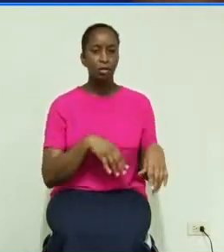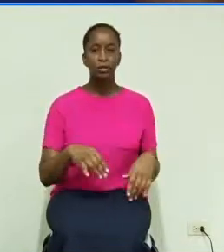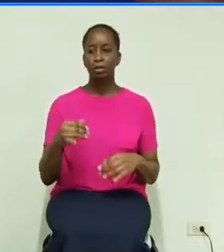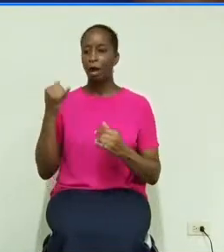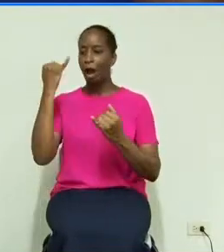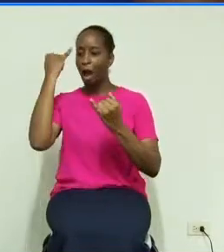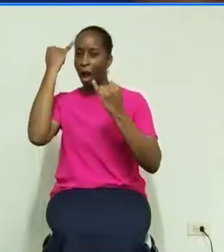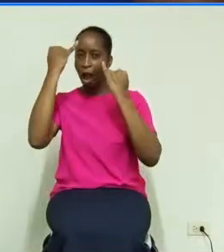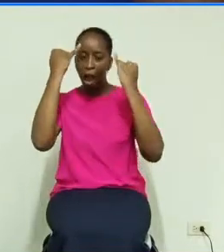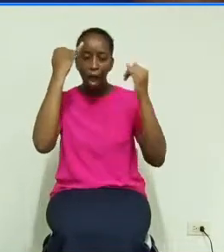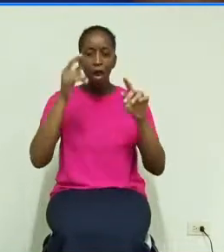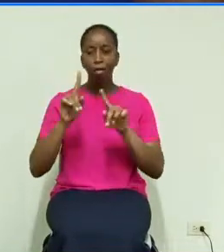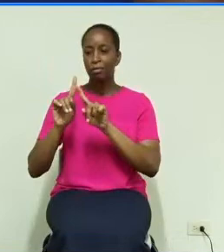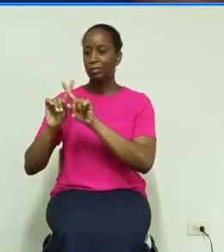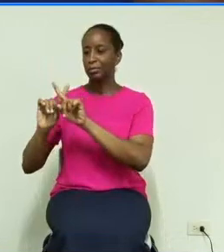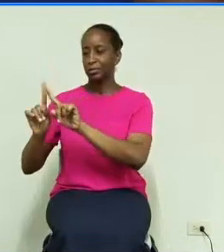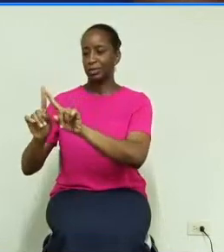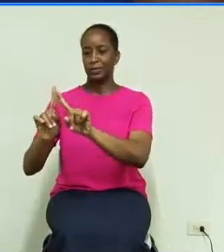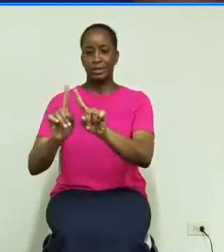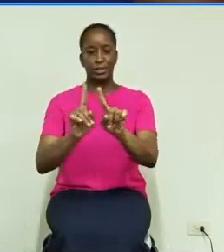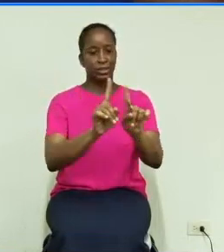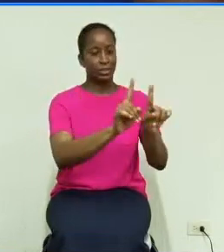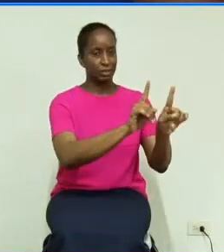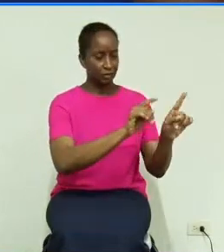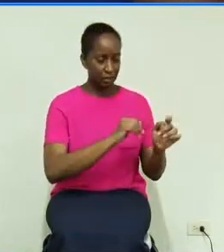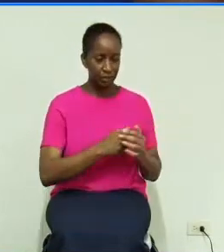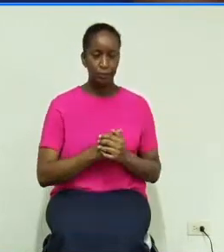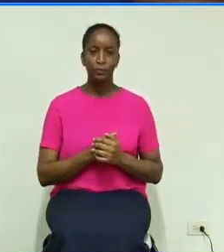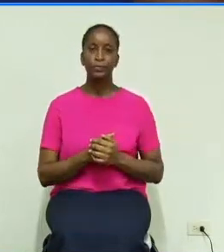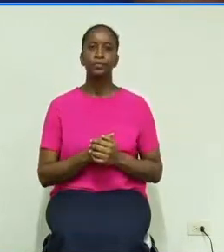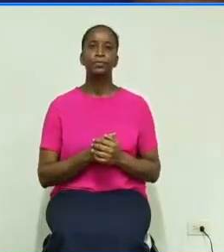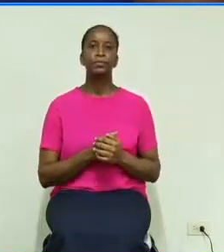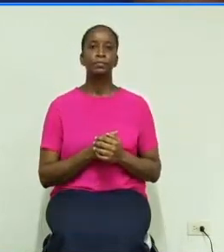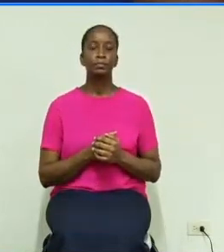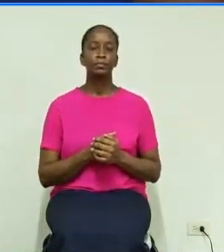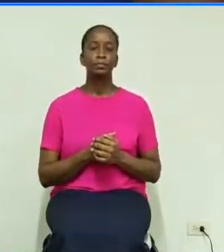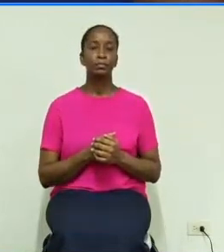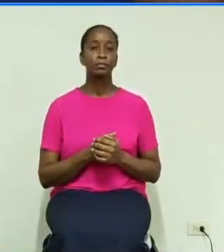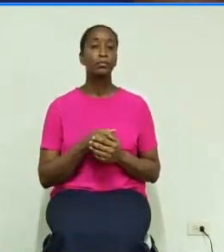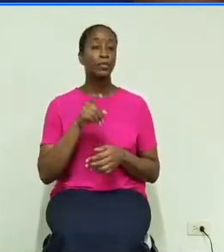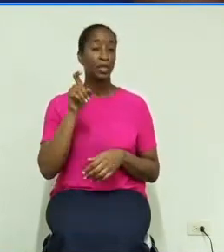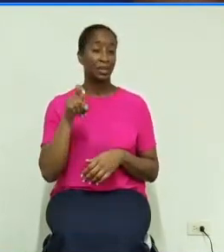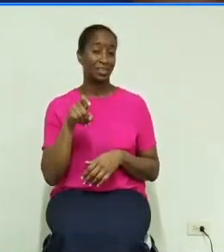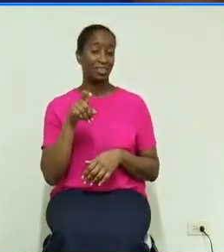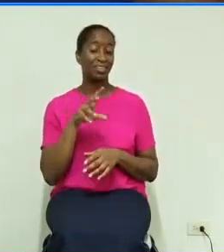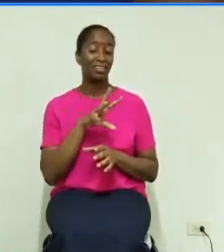thinking that would need an opportunity to change the course.